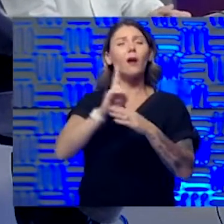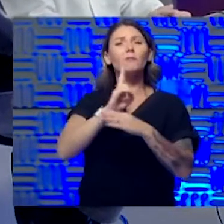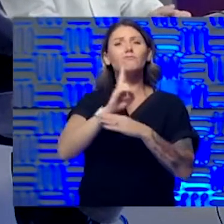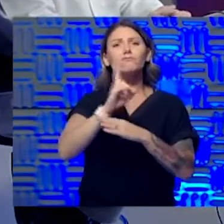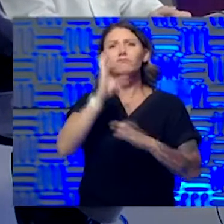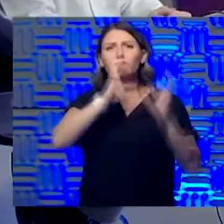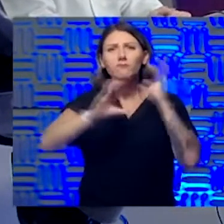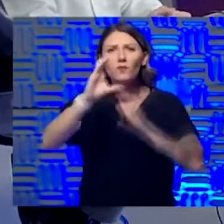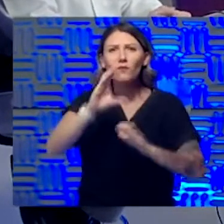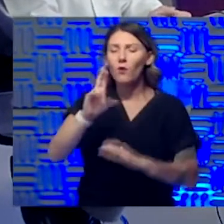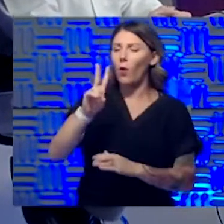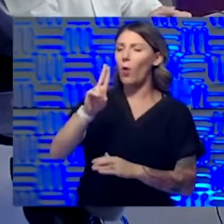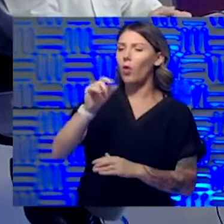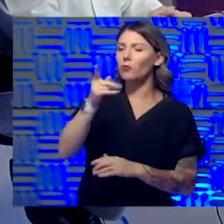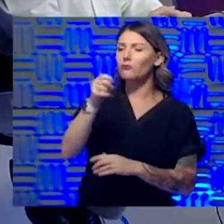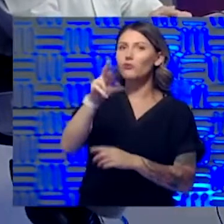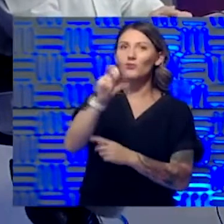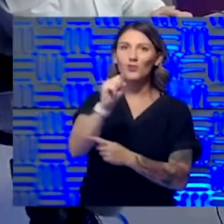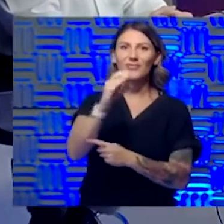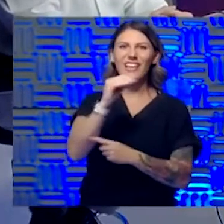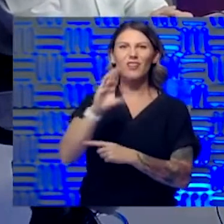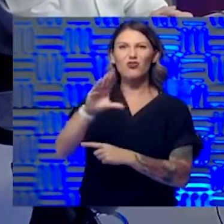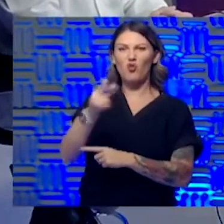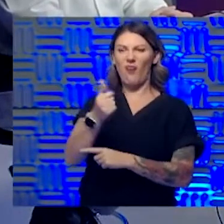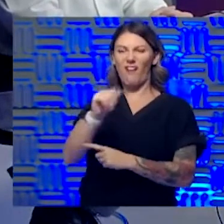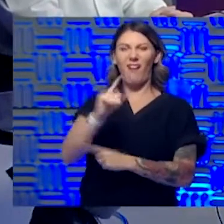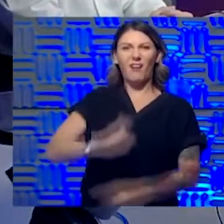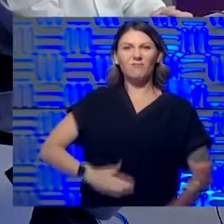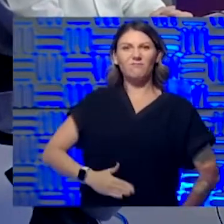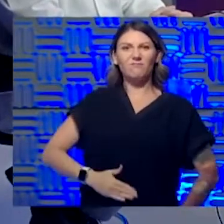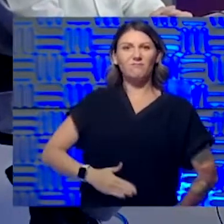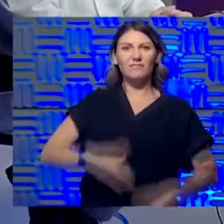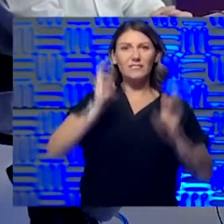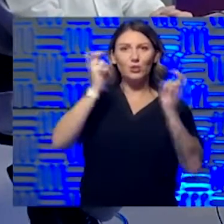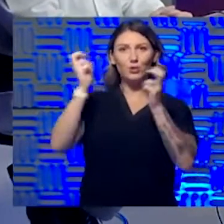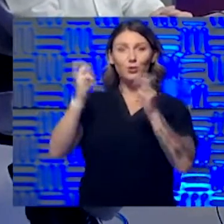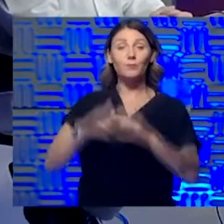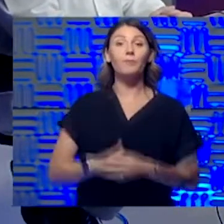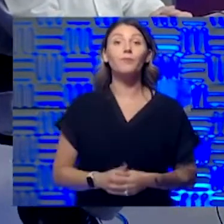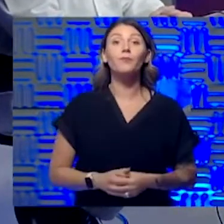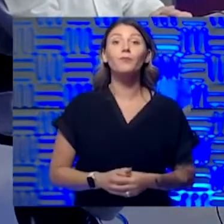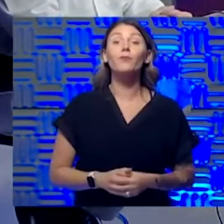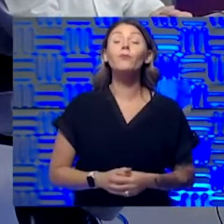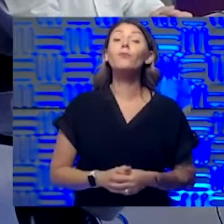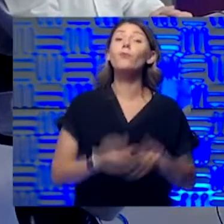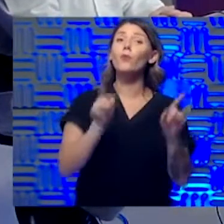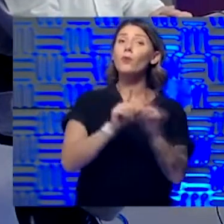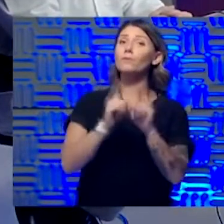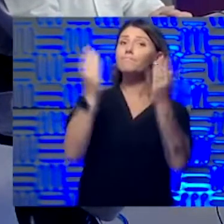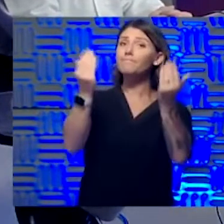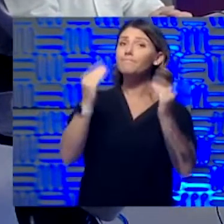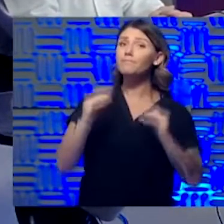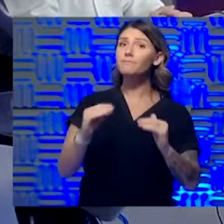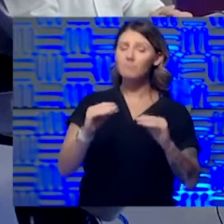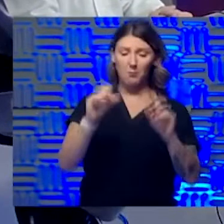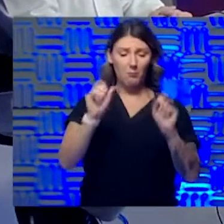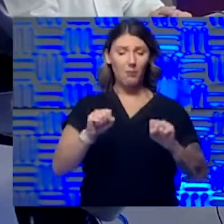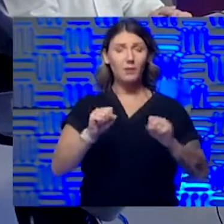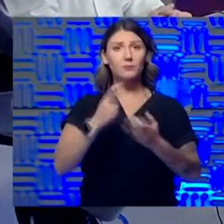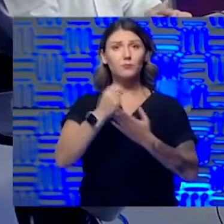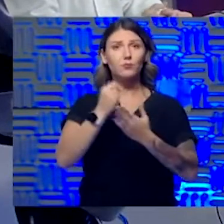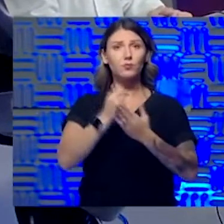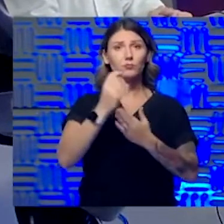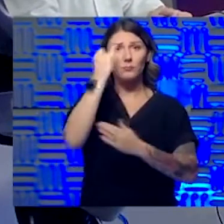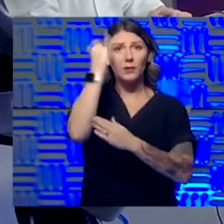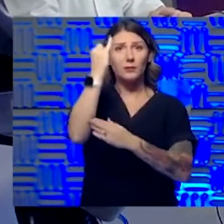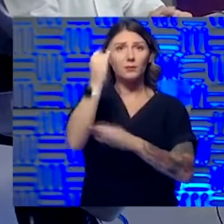issues in your gut, so your upper gut. Here's another one. This may require some defining too. What are some possible treatment ideas